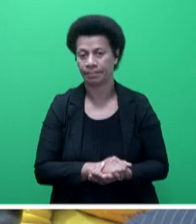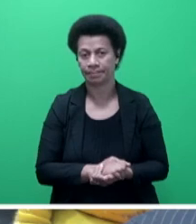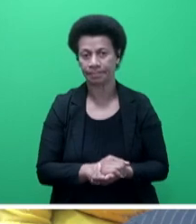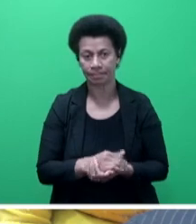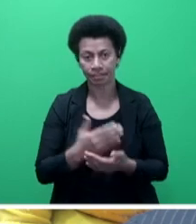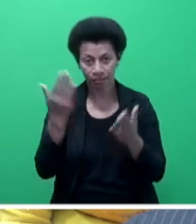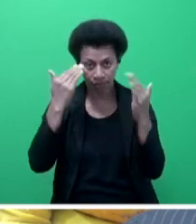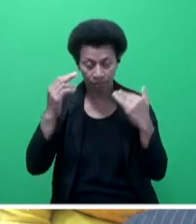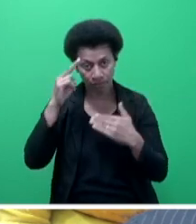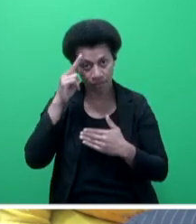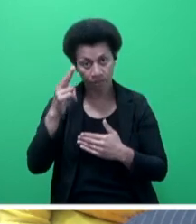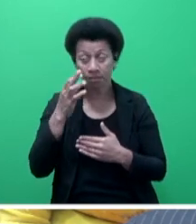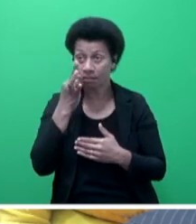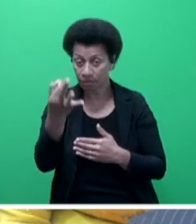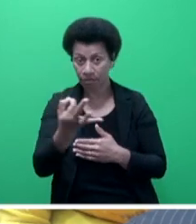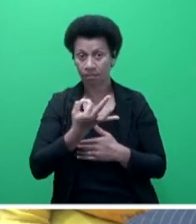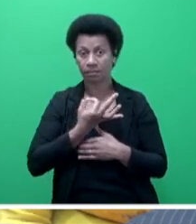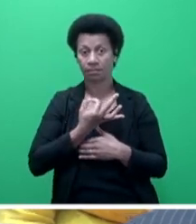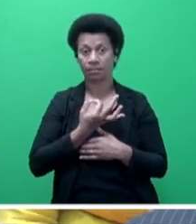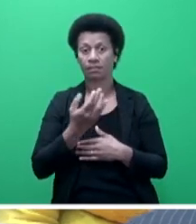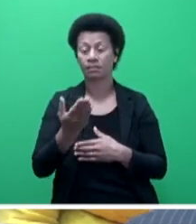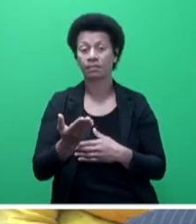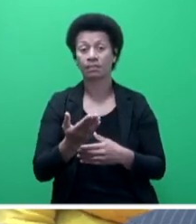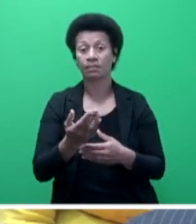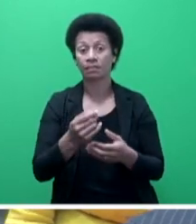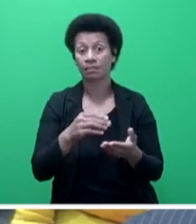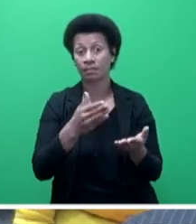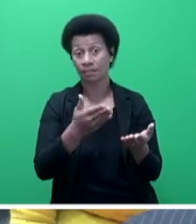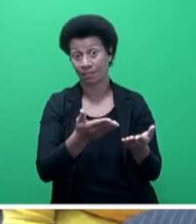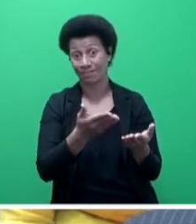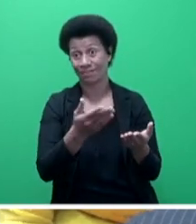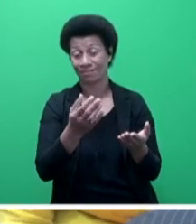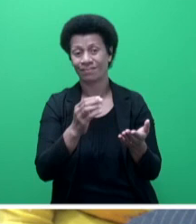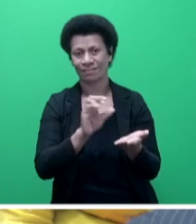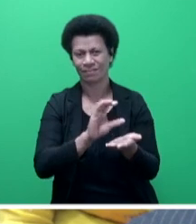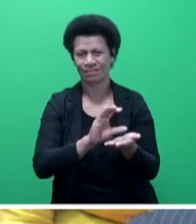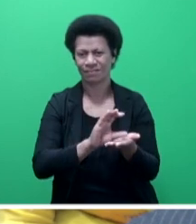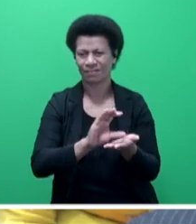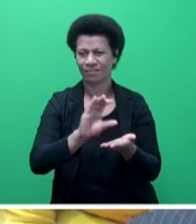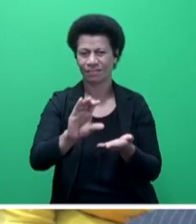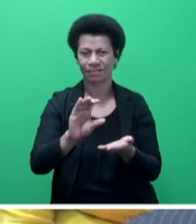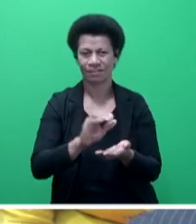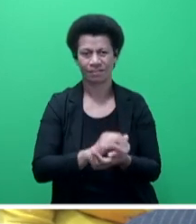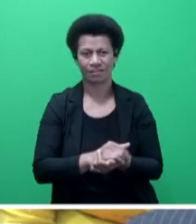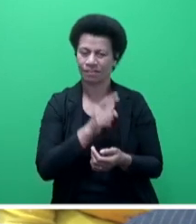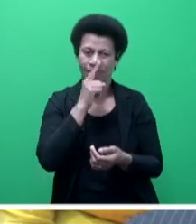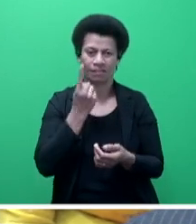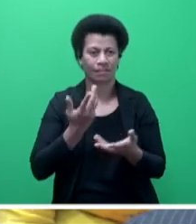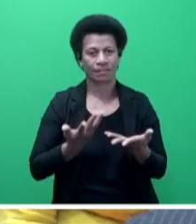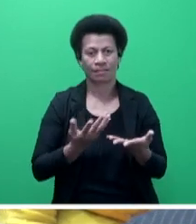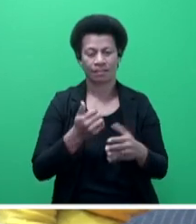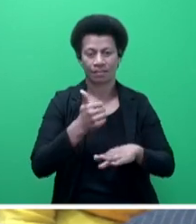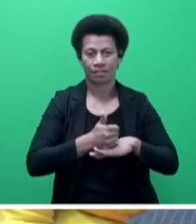approached, sir, we were asked by Counter Ruck to give a grant. Mr. Speaker, sir, we could not give a grant because